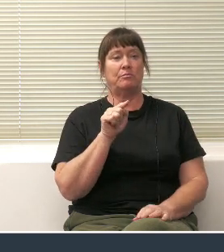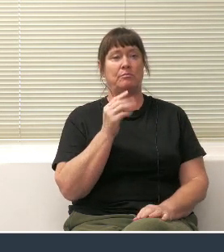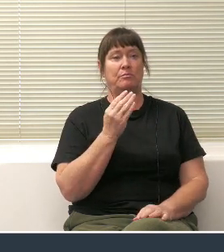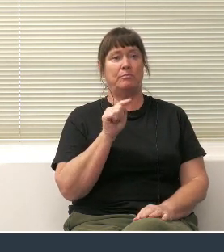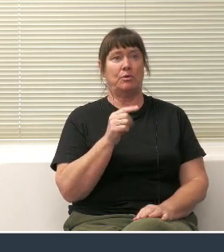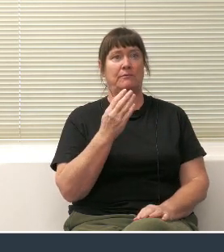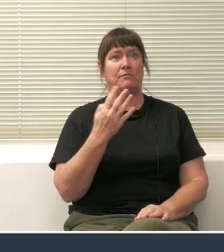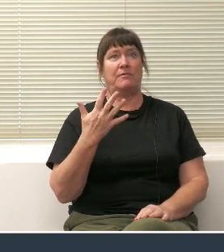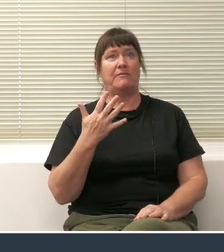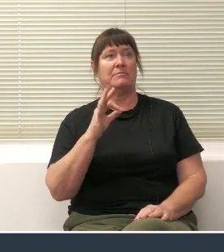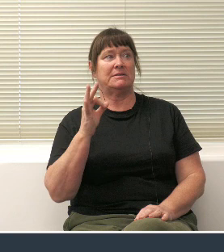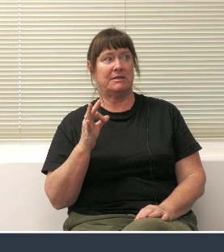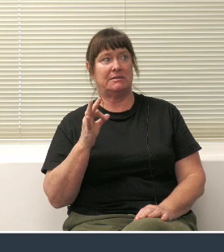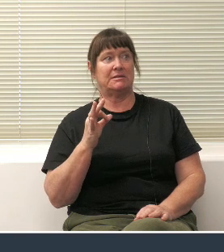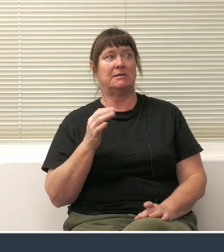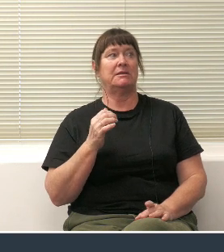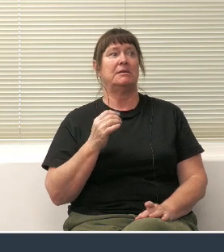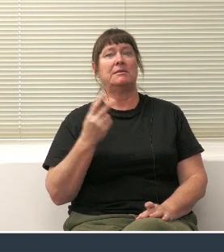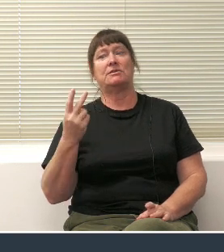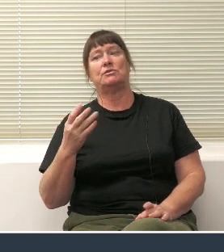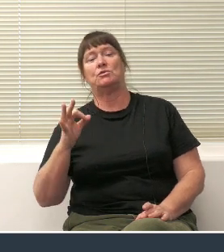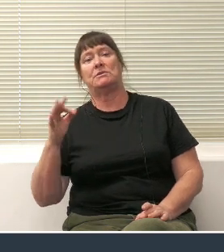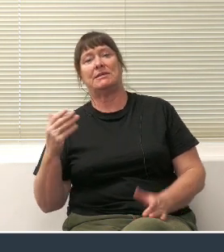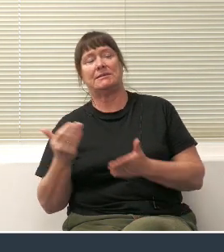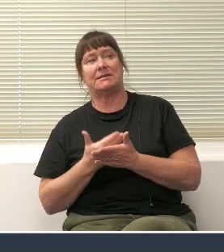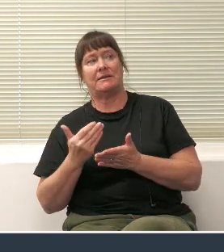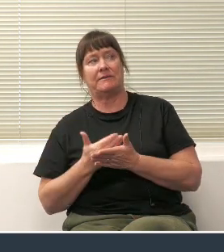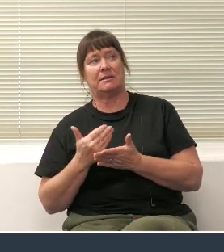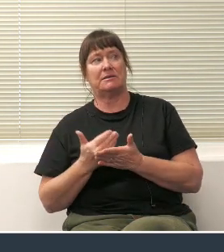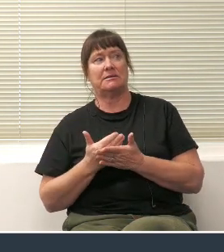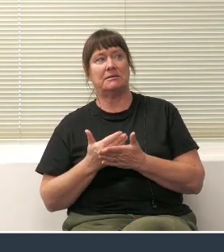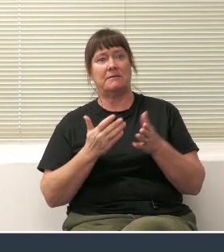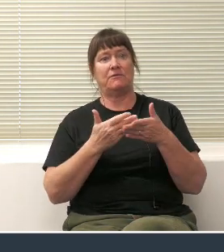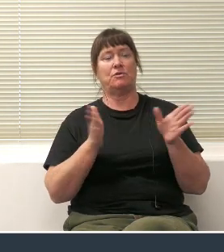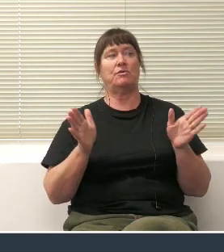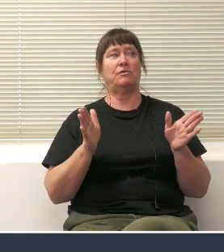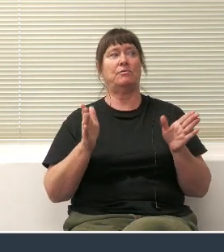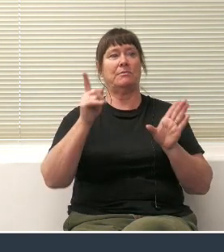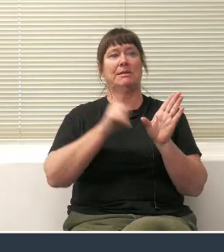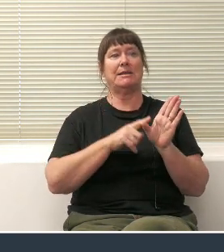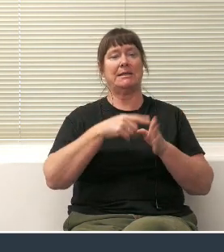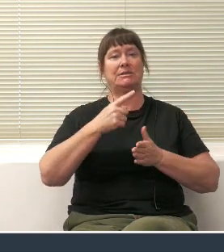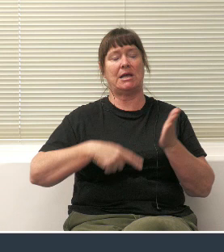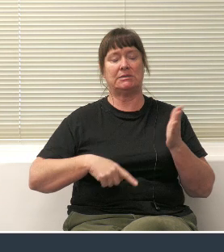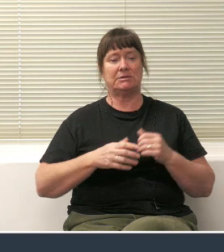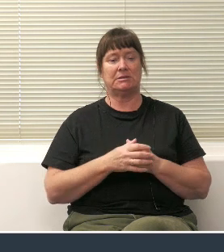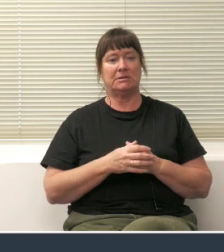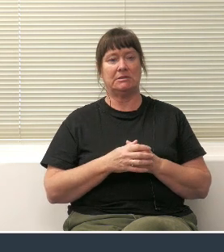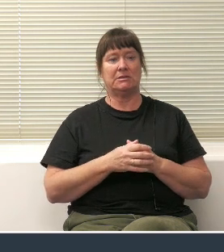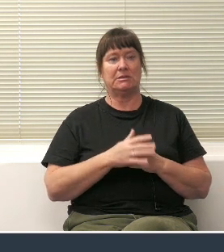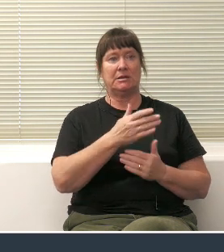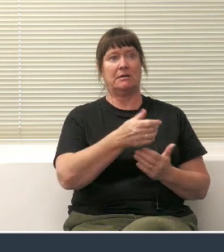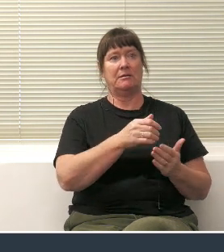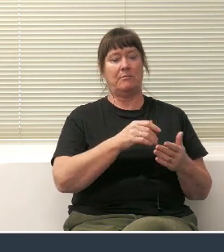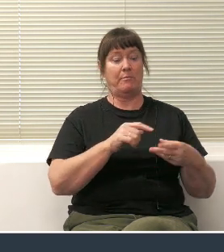rates impact in year 1, a 2% saving from proposed rates. That will be as a uniform annual general charge. Part